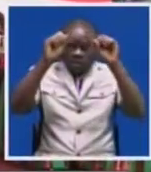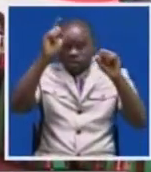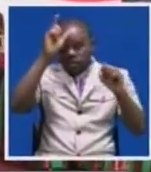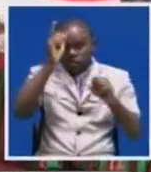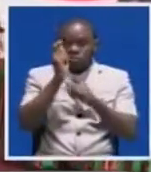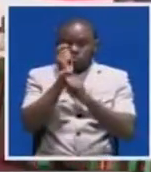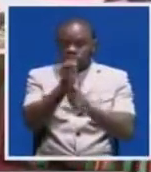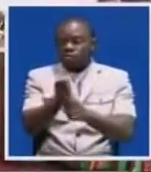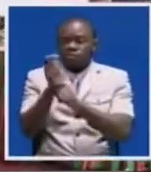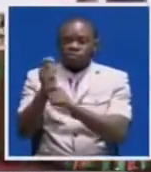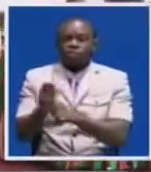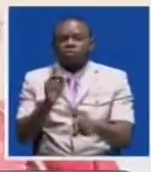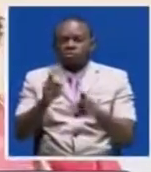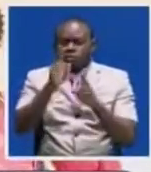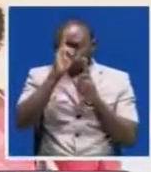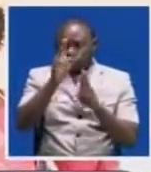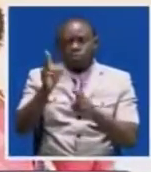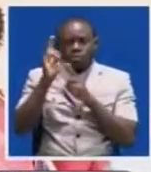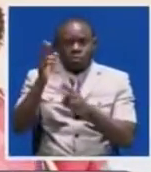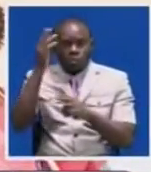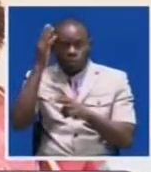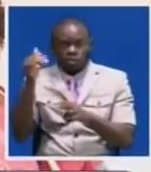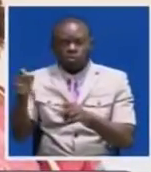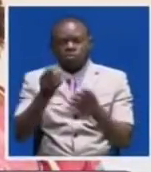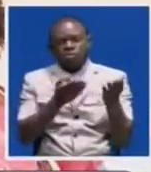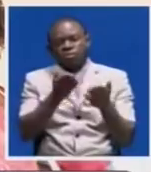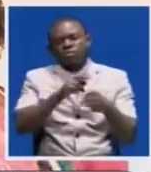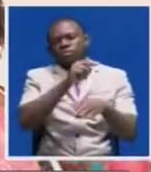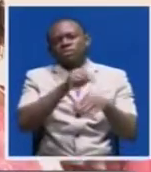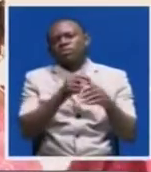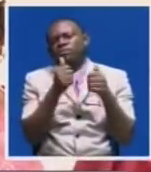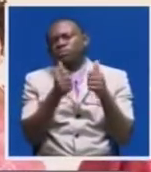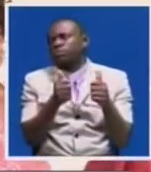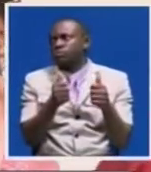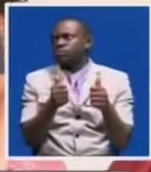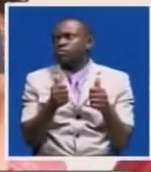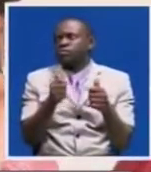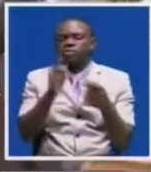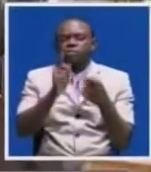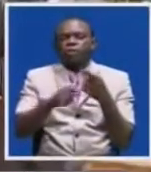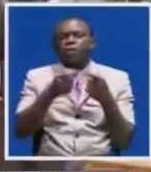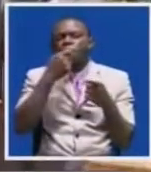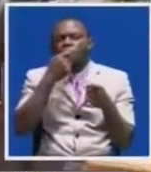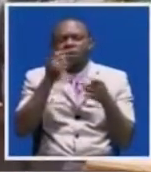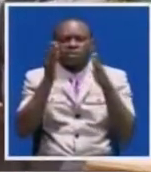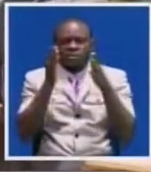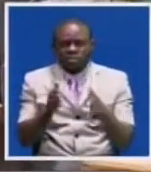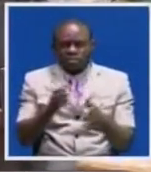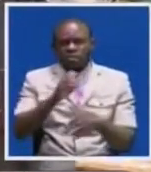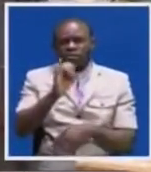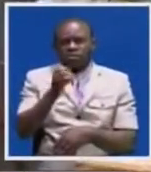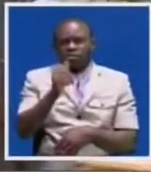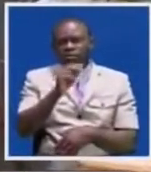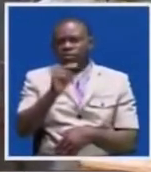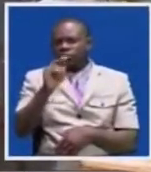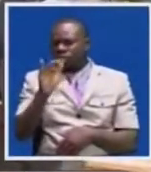to the nation. FIFA referee Jan Sikazwe, former Zambian ambassador to Ethiopia Susan Skaneta, and late Chief Bright Narubamba were